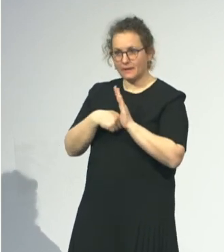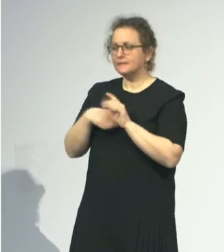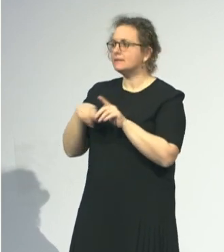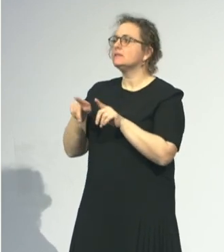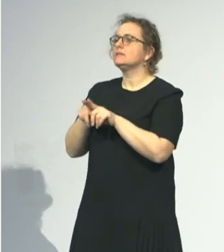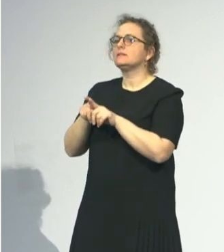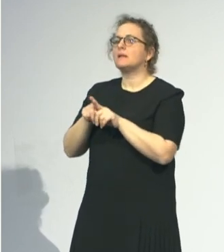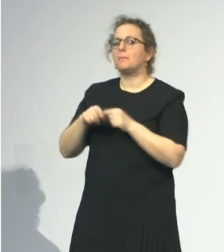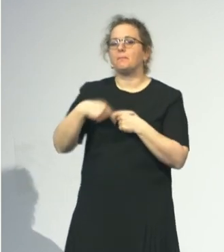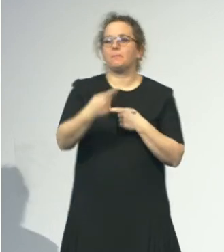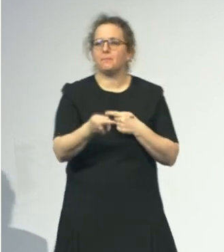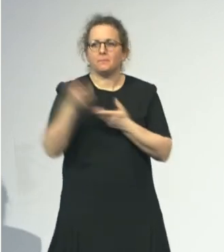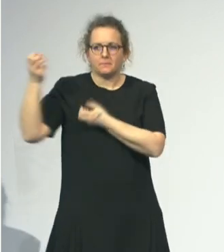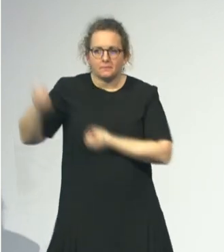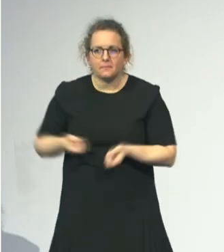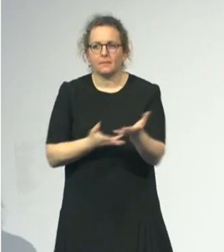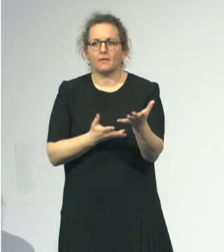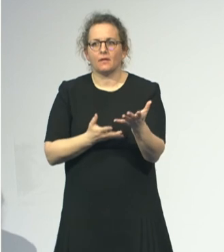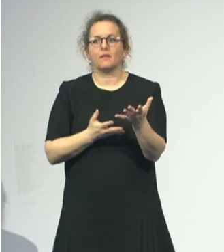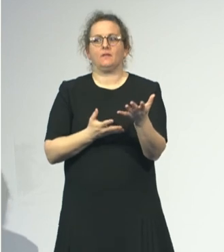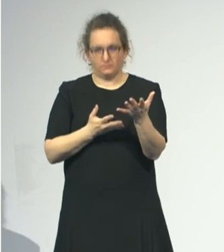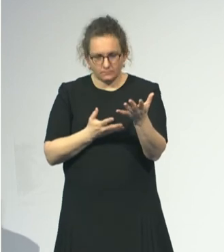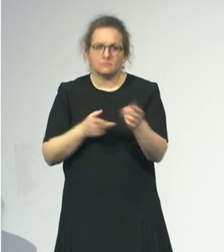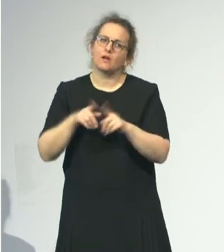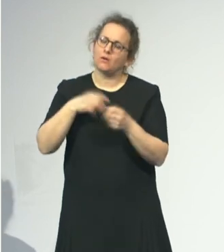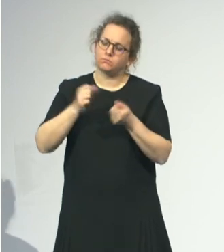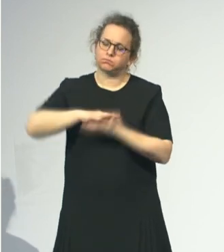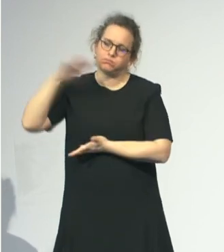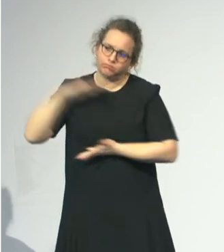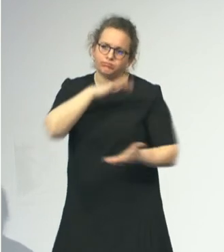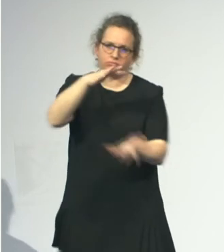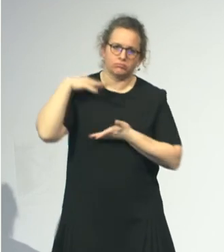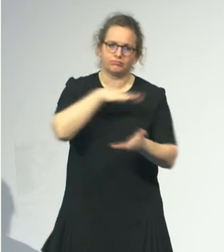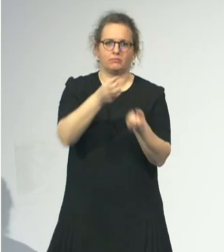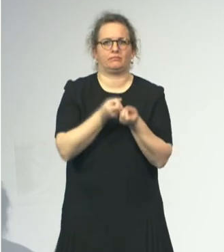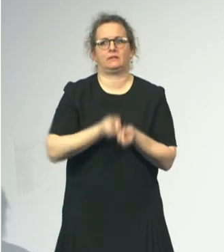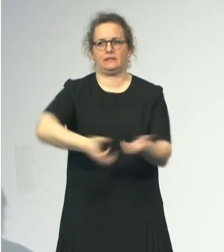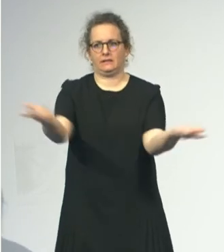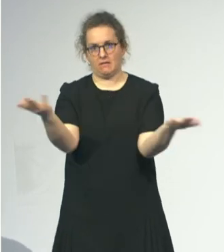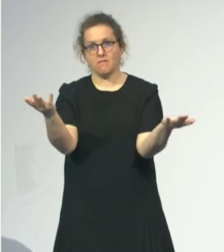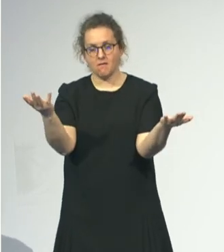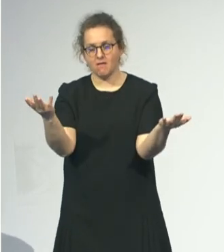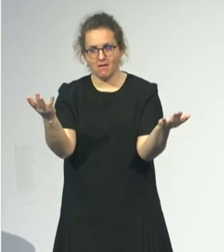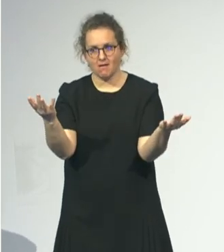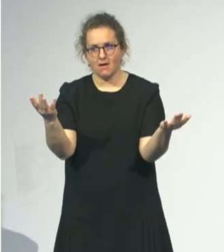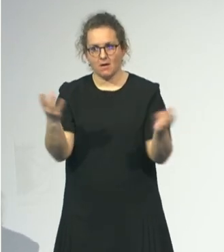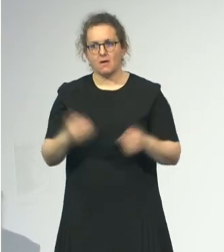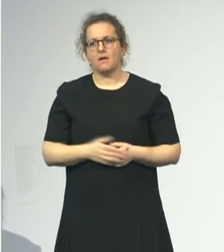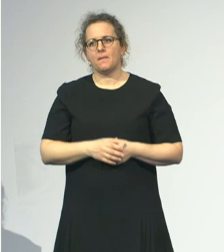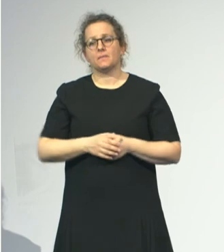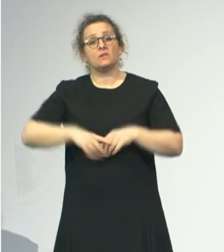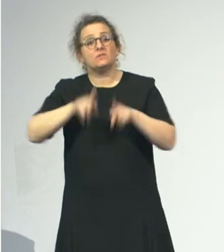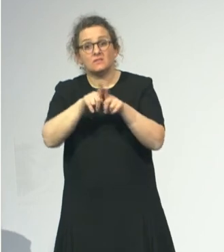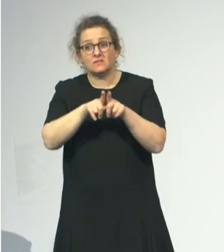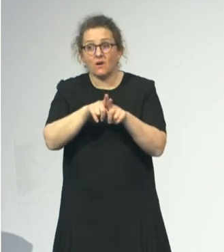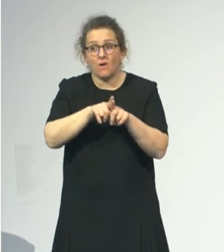that's help people in Brazil to integrate, to know more about the other countries of Latin America and